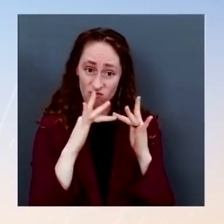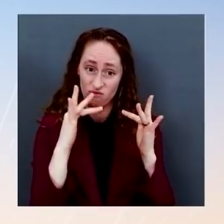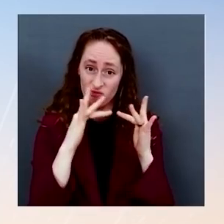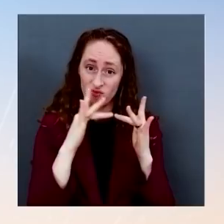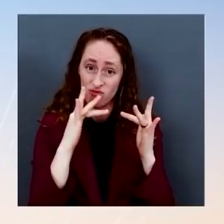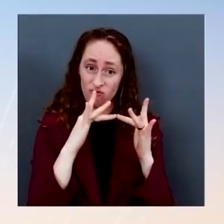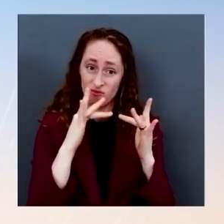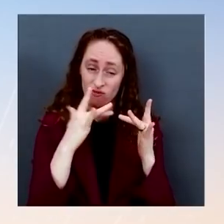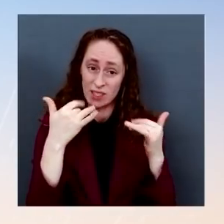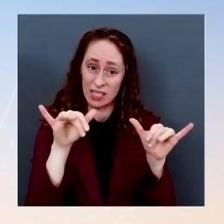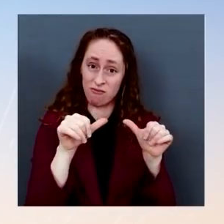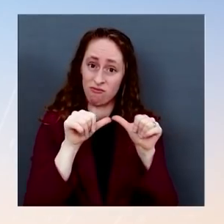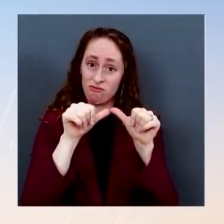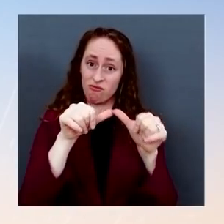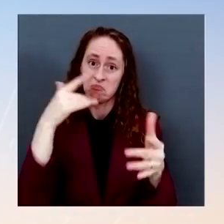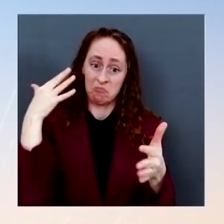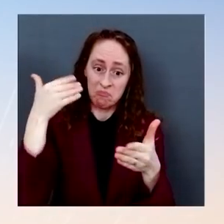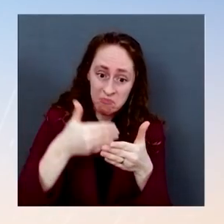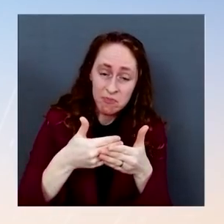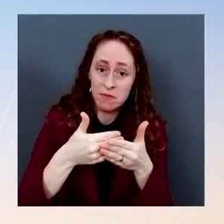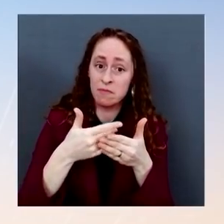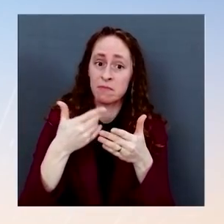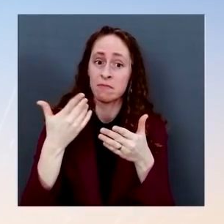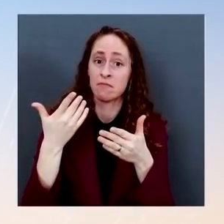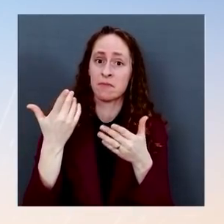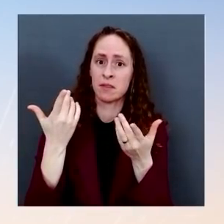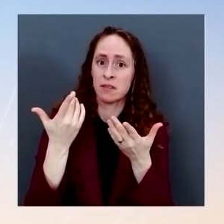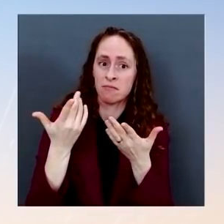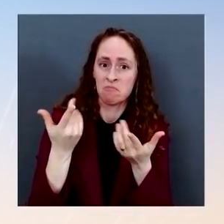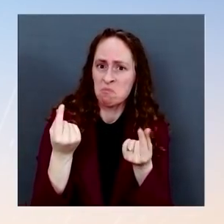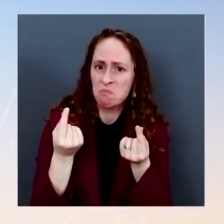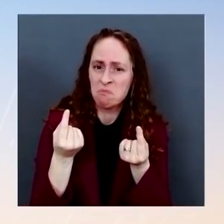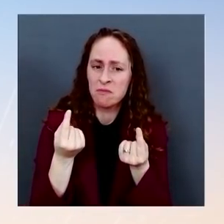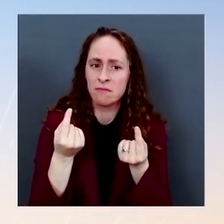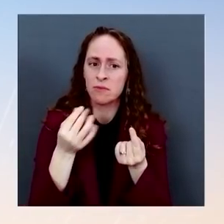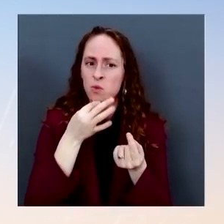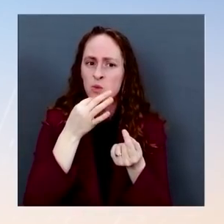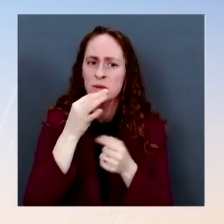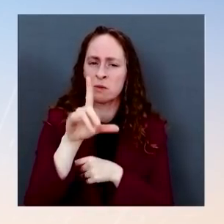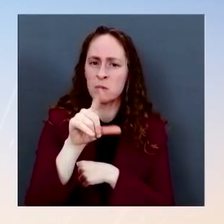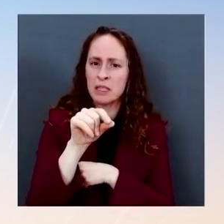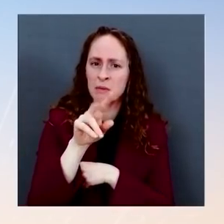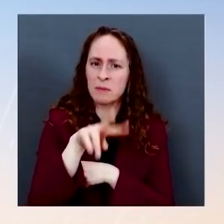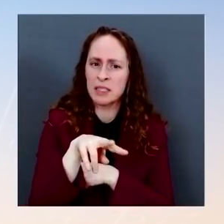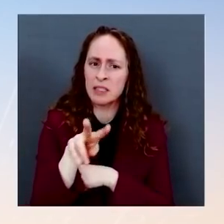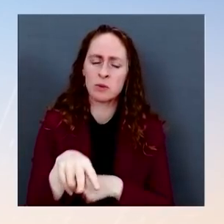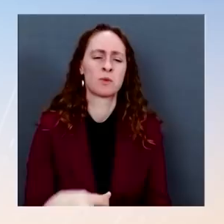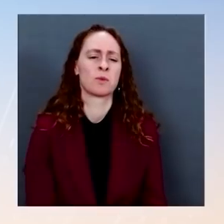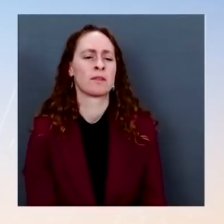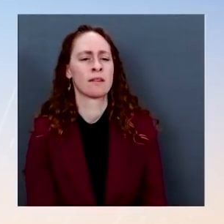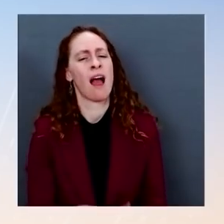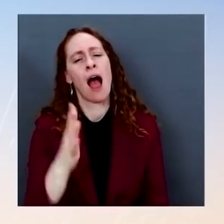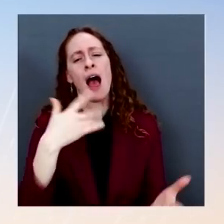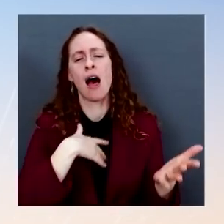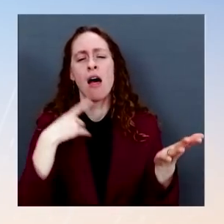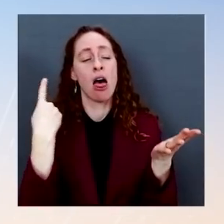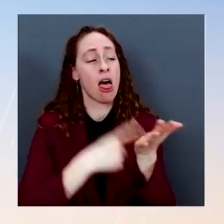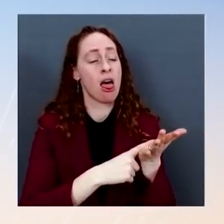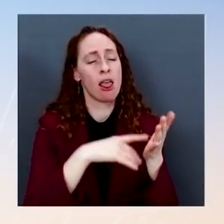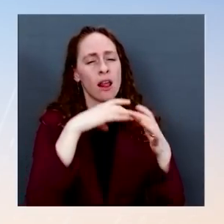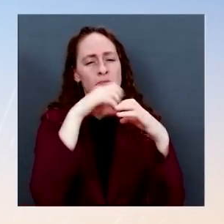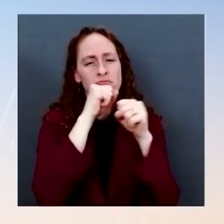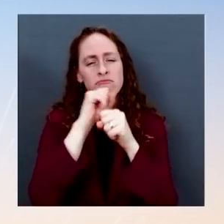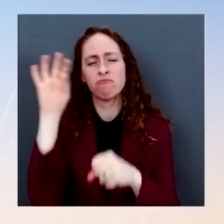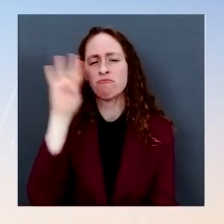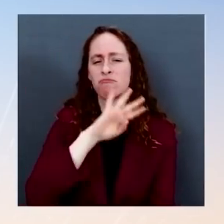And do you regard his $1.8 trillion proposal as a non-starter, given that it excludes child tax credit? I think the president has been